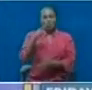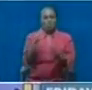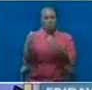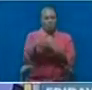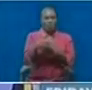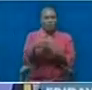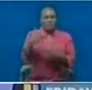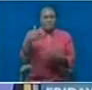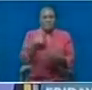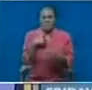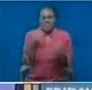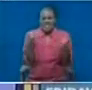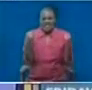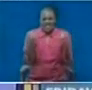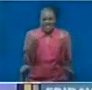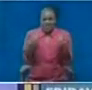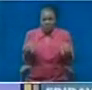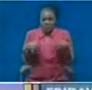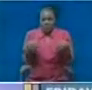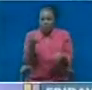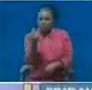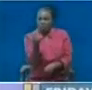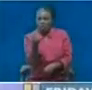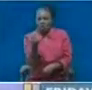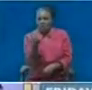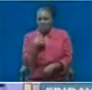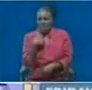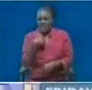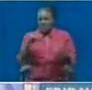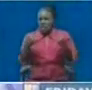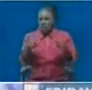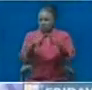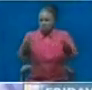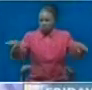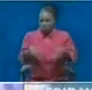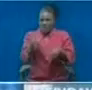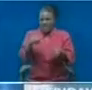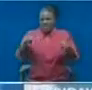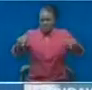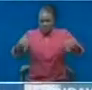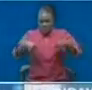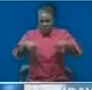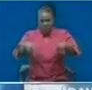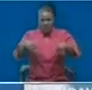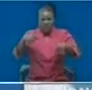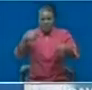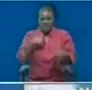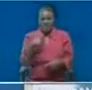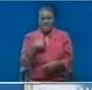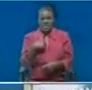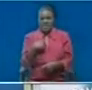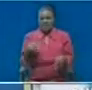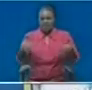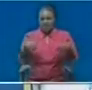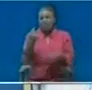Yeah, man. I got it. We're in news mode. You're in news mode. She's too excited. She can't wait to read the news. It's like 5 minutes of news